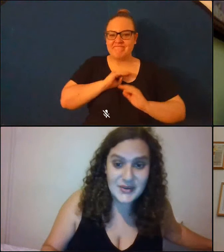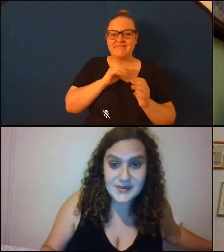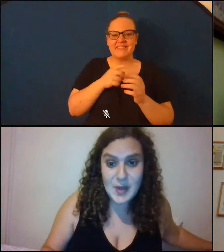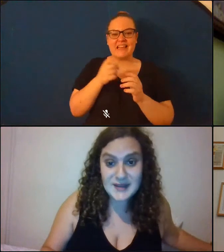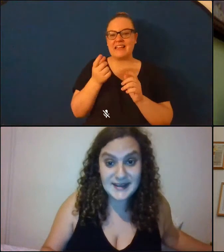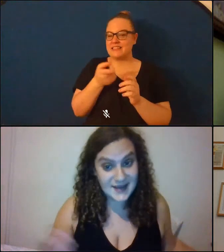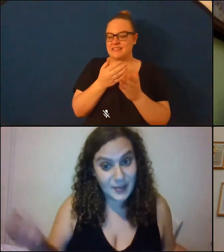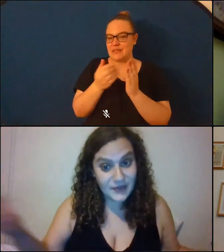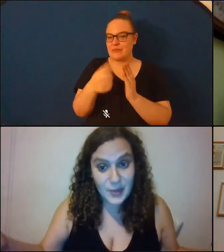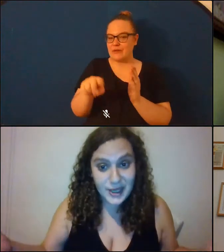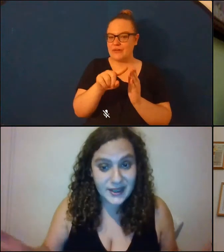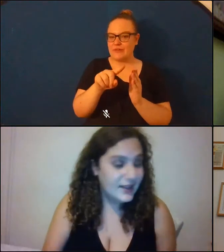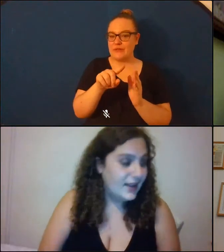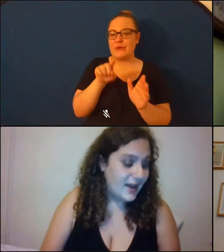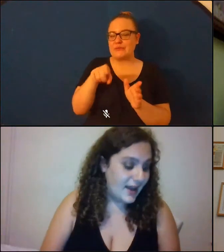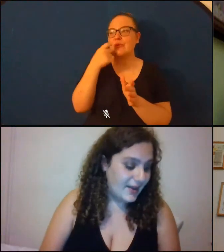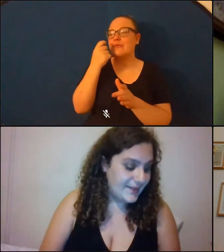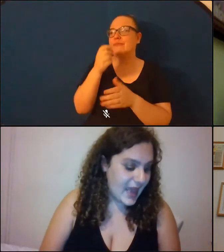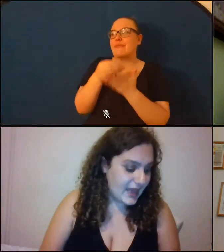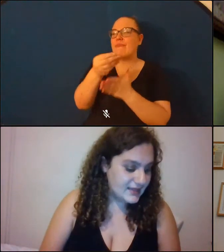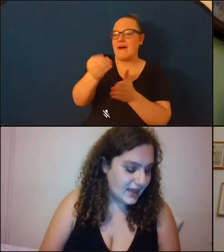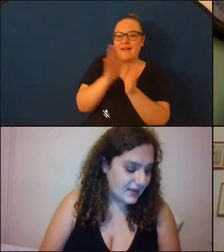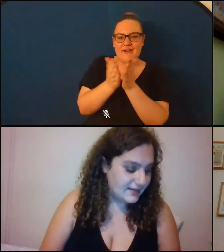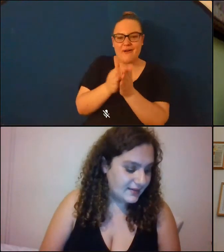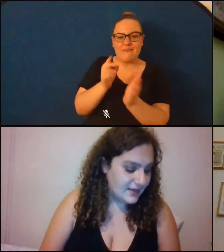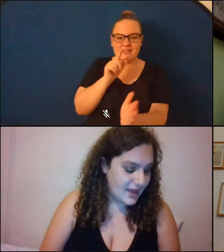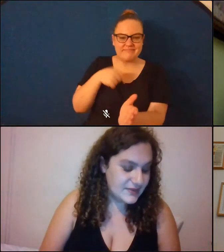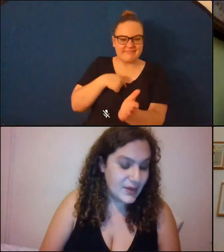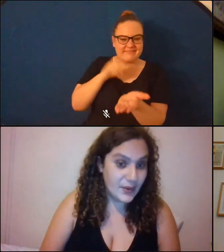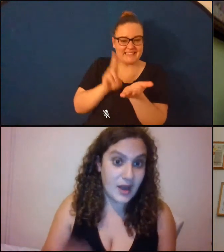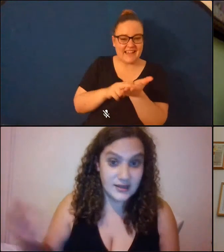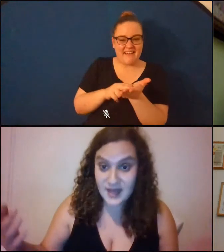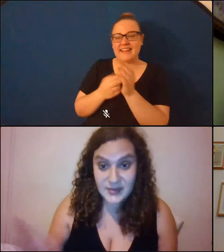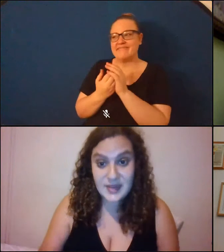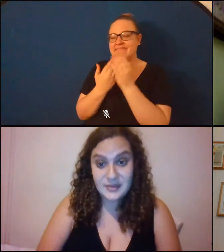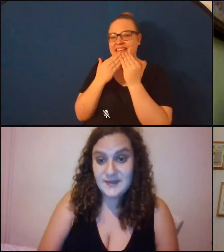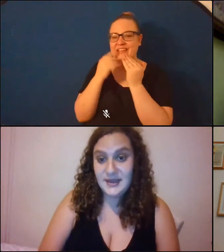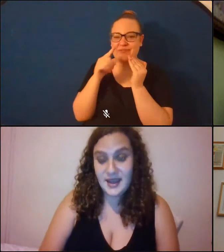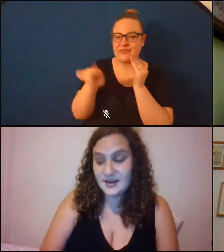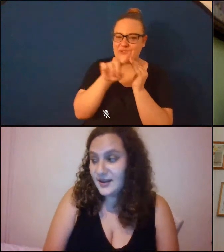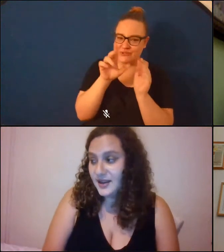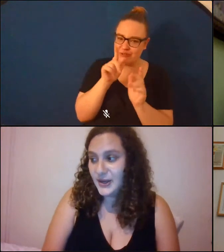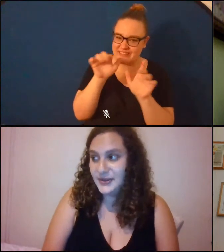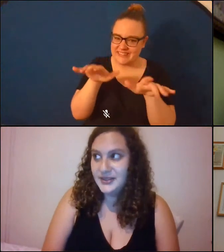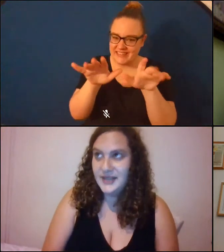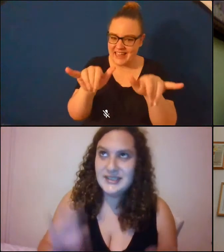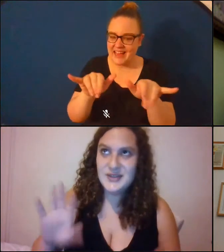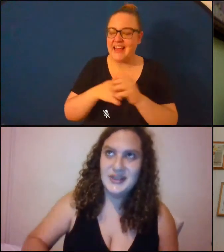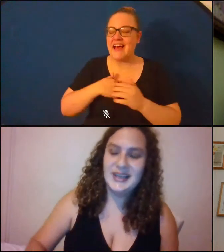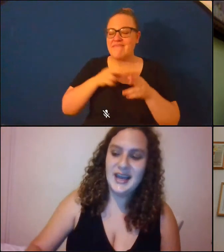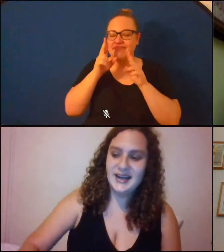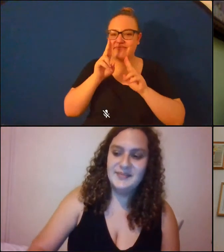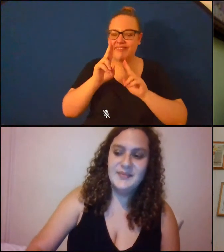wonderful souls that bought a signed copy of the book. And I'm so honored that I was able to speak at,